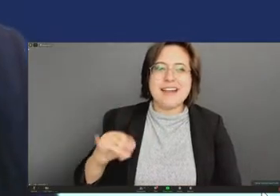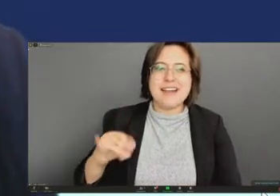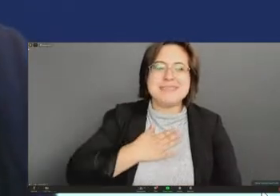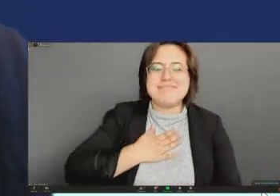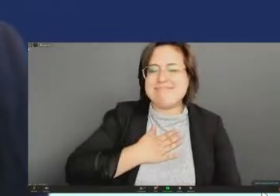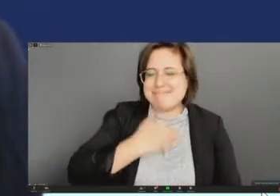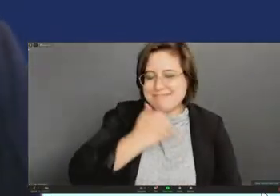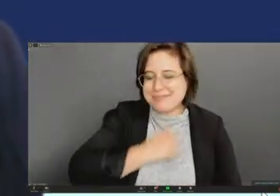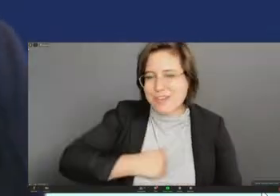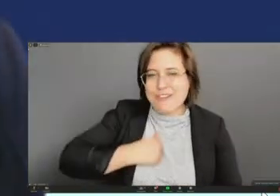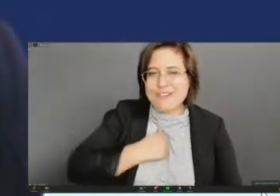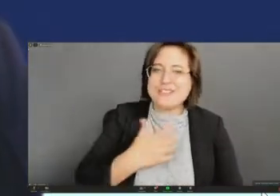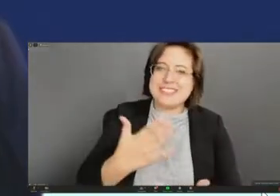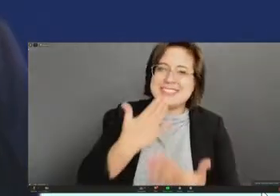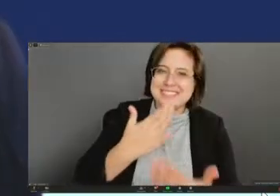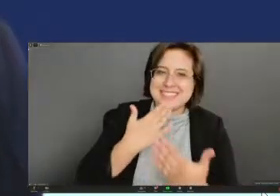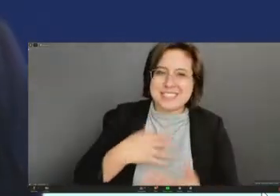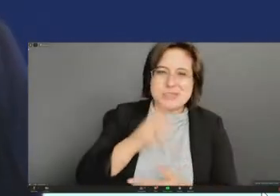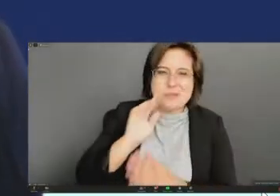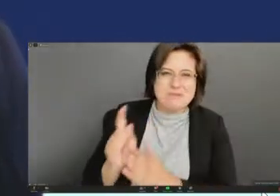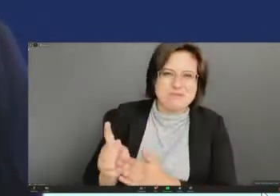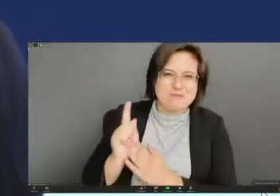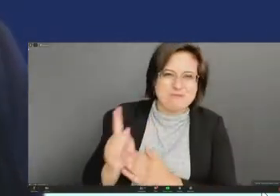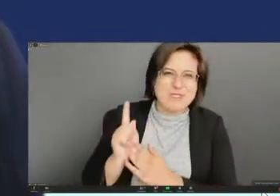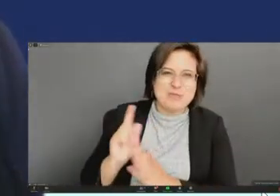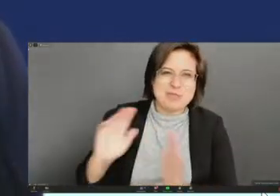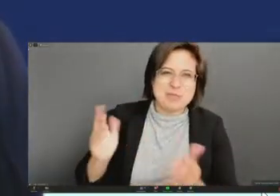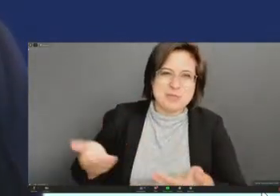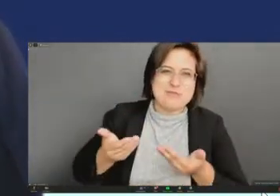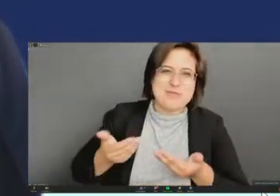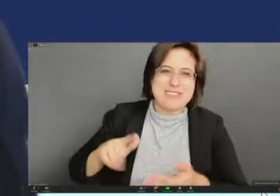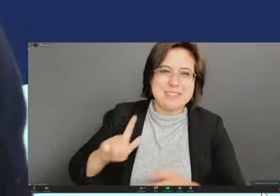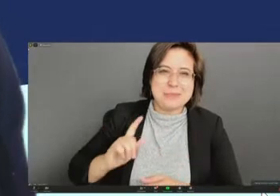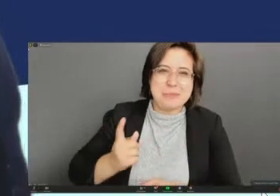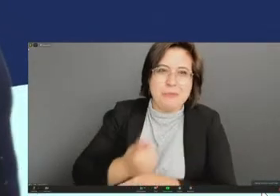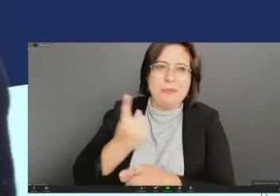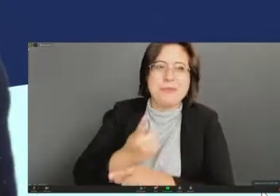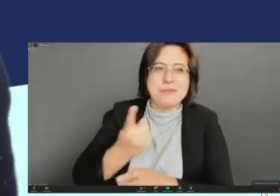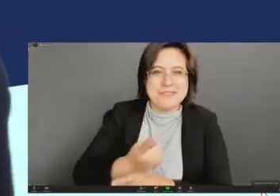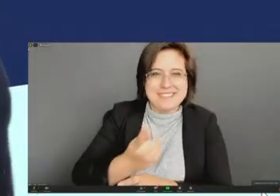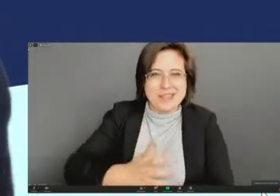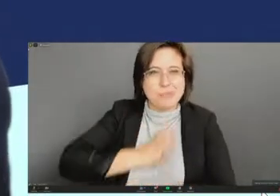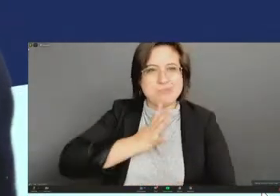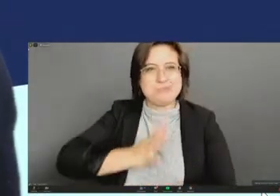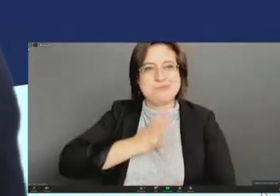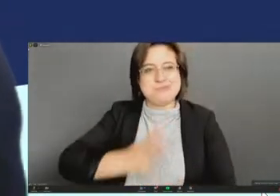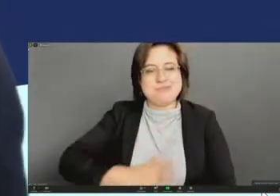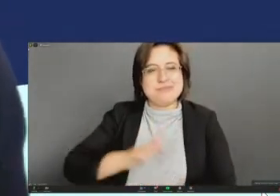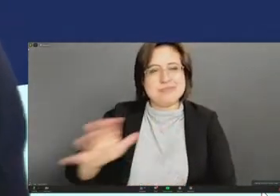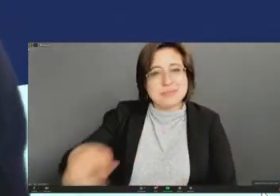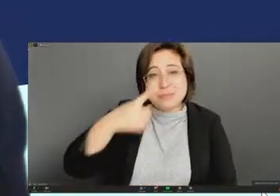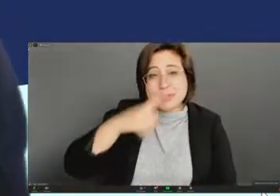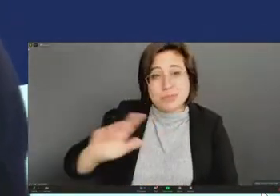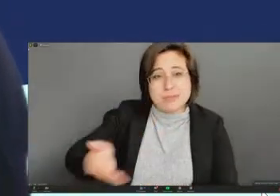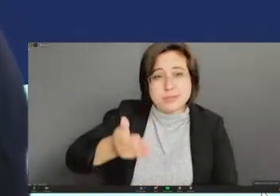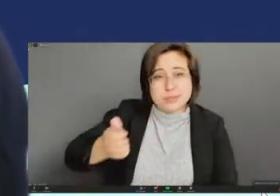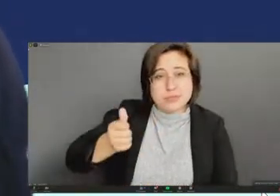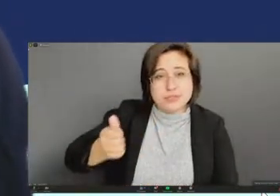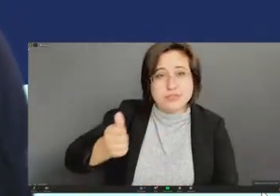grateful you are with us. Let us take one moment to welcome you properly, as Dr. Okafor indicated. If you could please just introduce